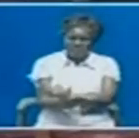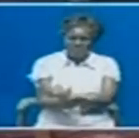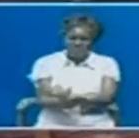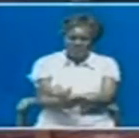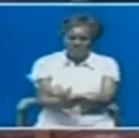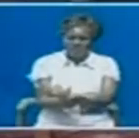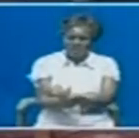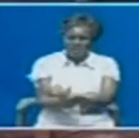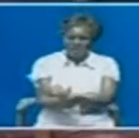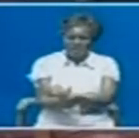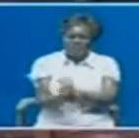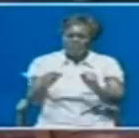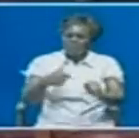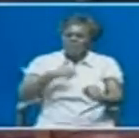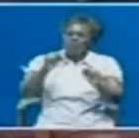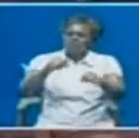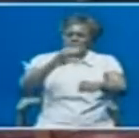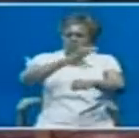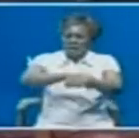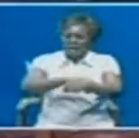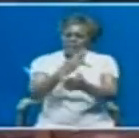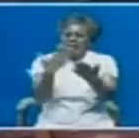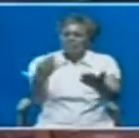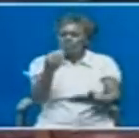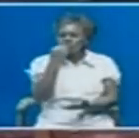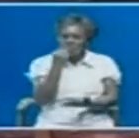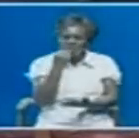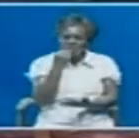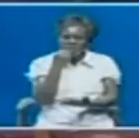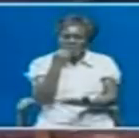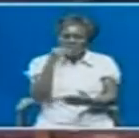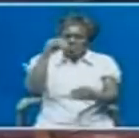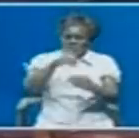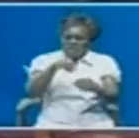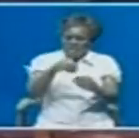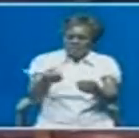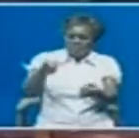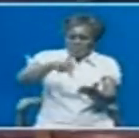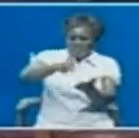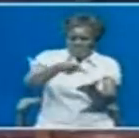loan shark thing. So that I can have something to eat. And if he doesn't return the money with interest,